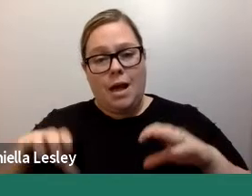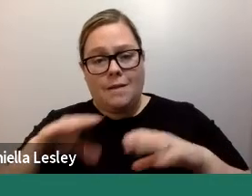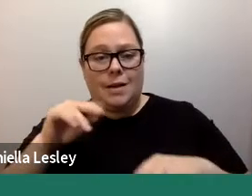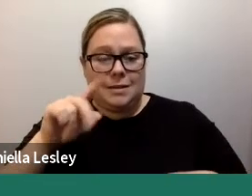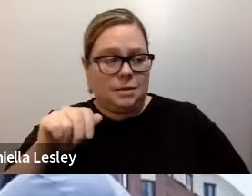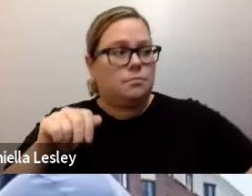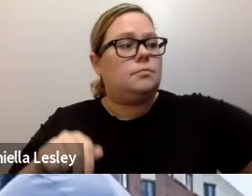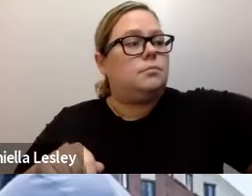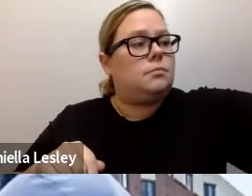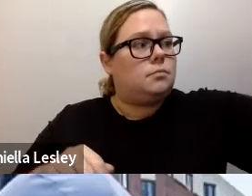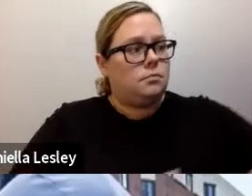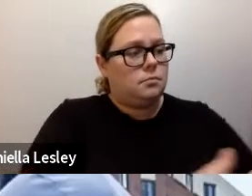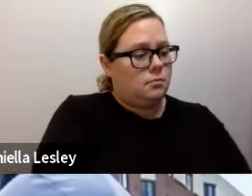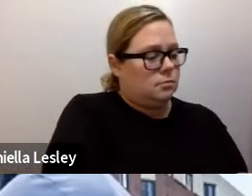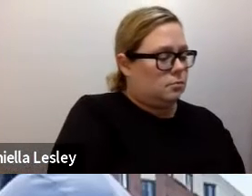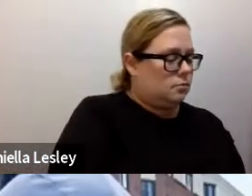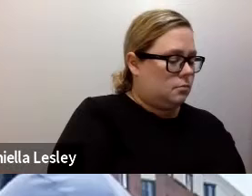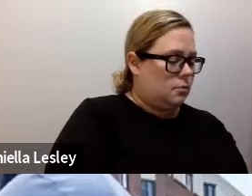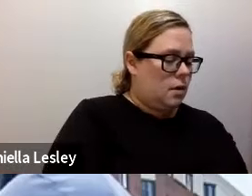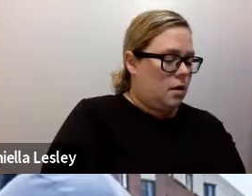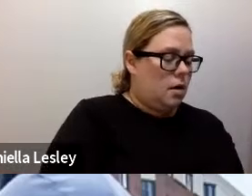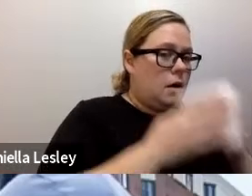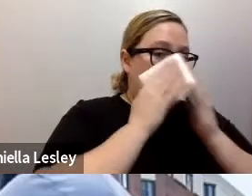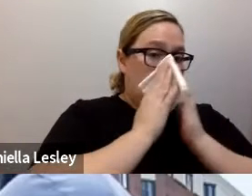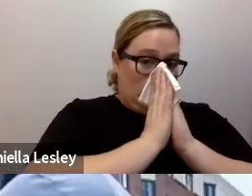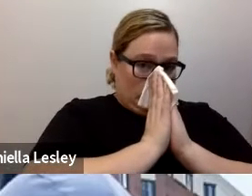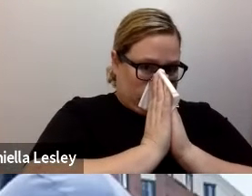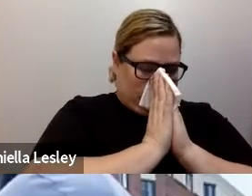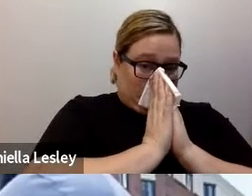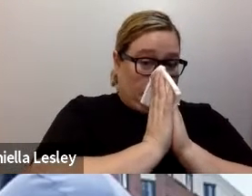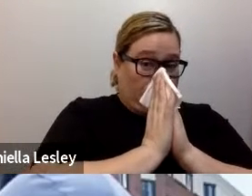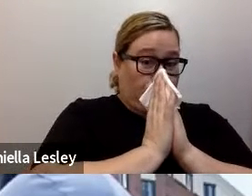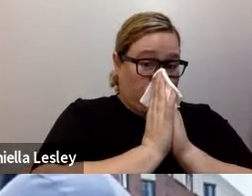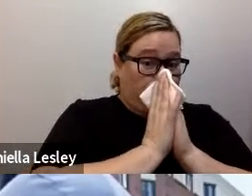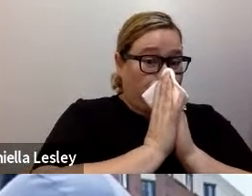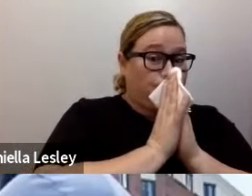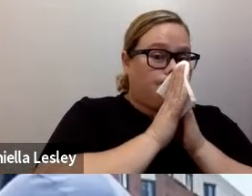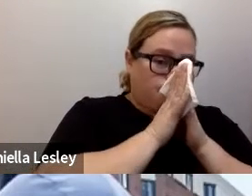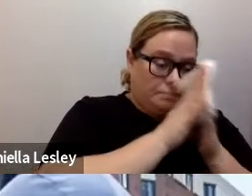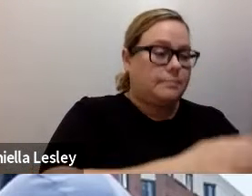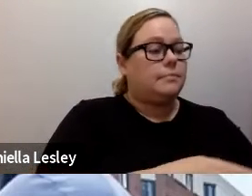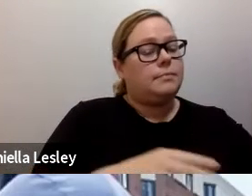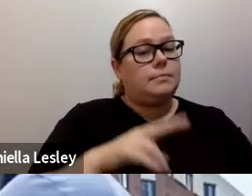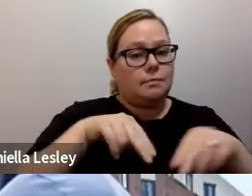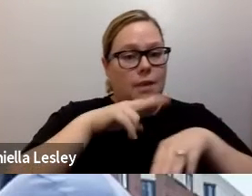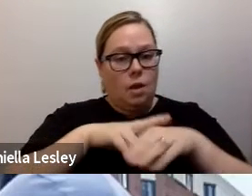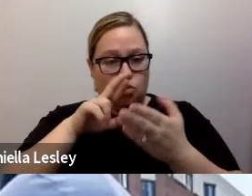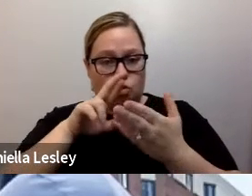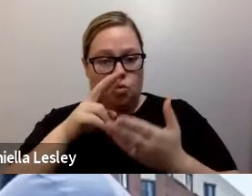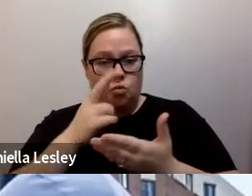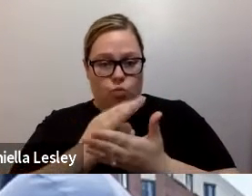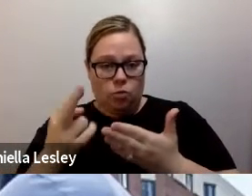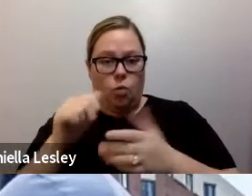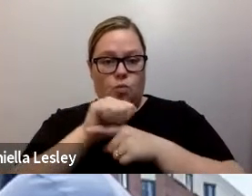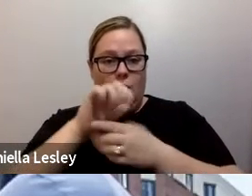a national resource and practice center focusing in health promotion, wellness, and disability. We're funded by the CDC, and